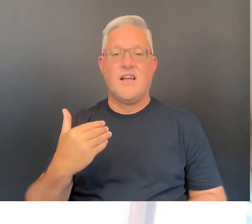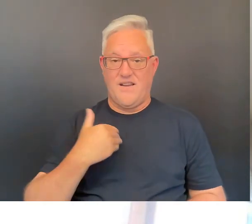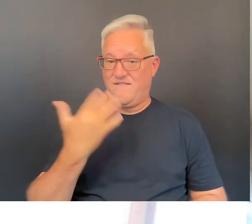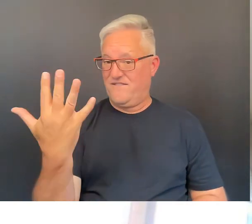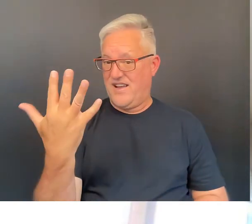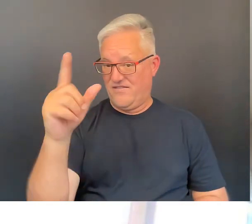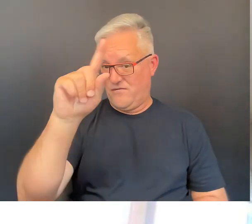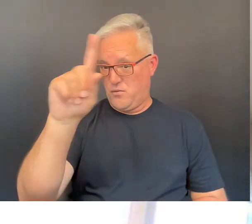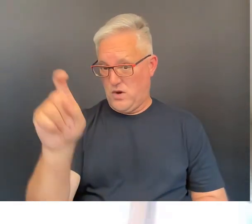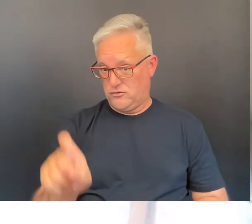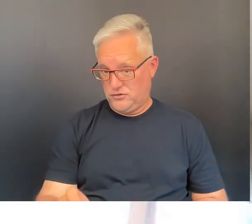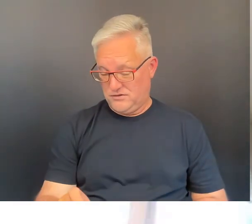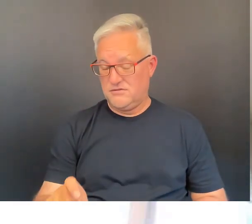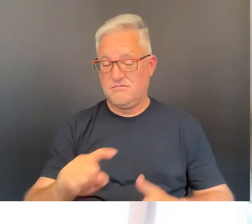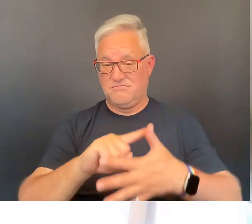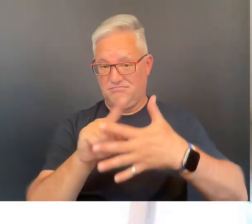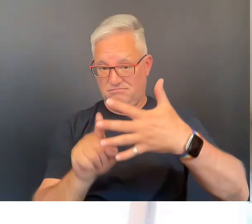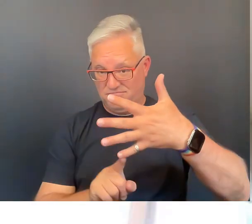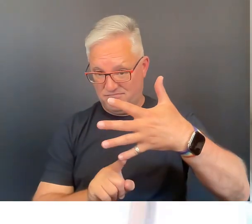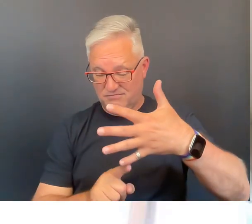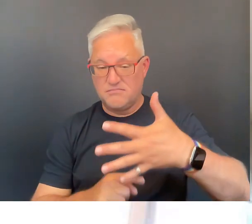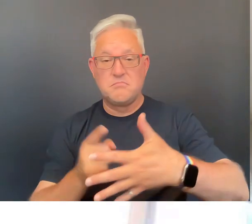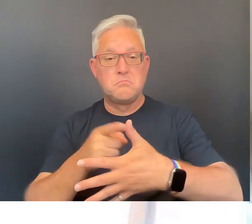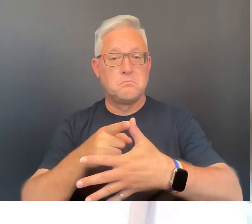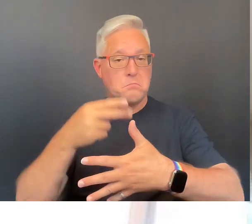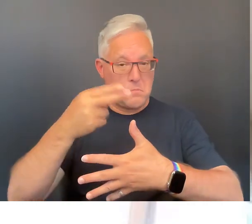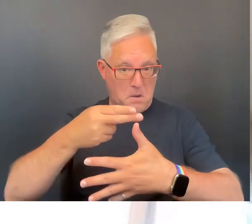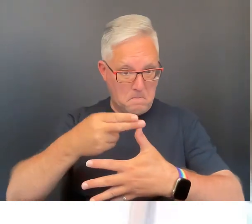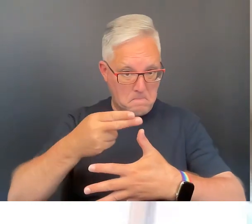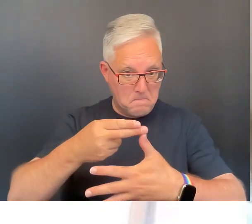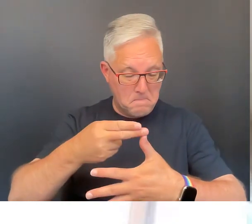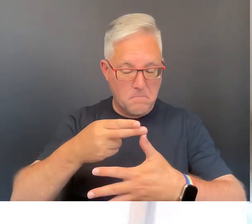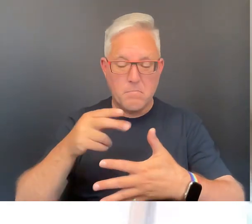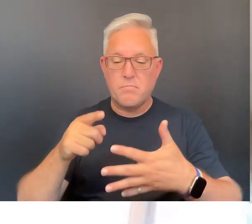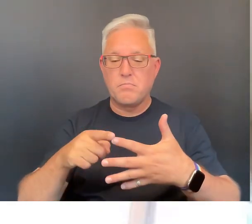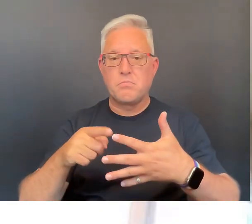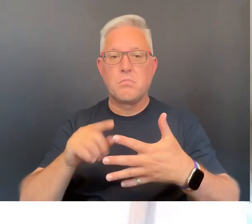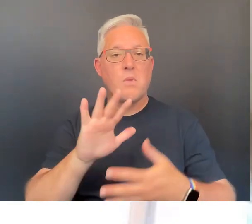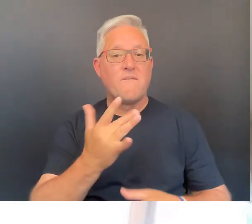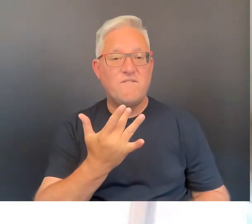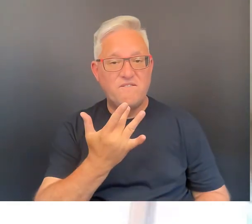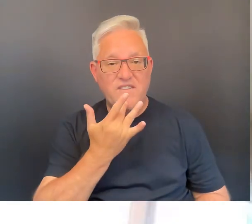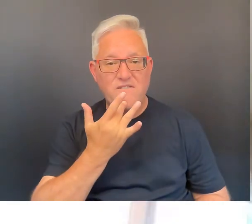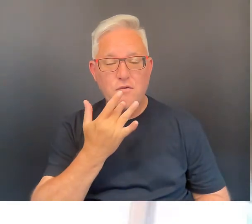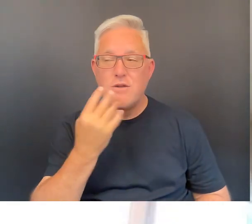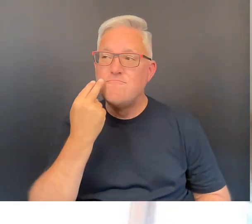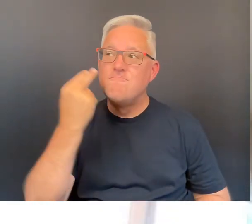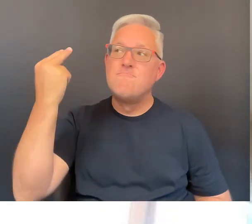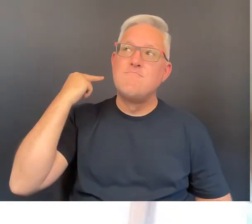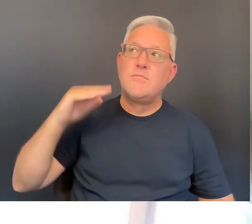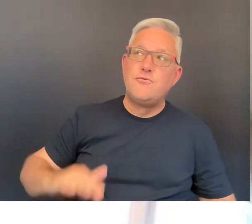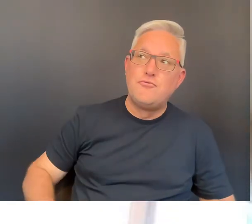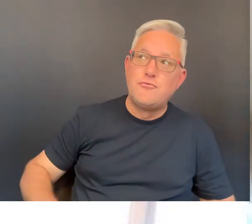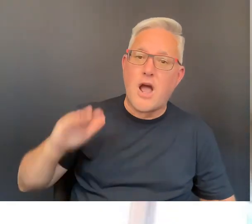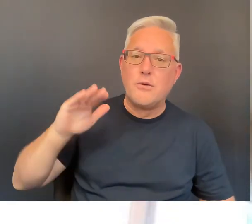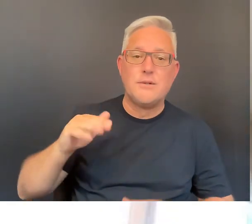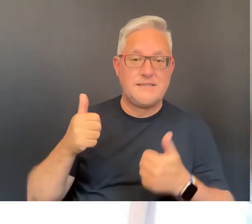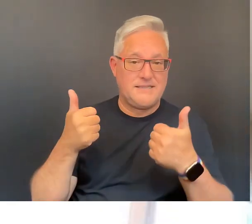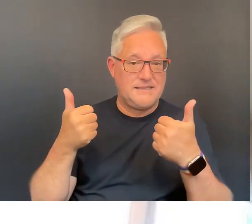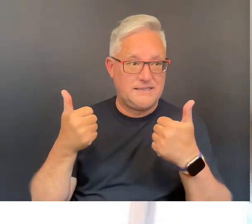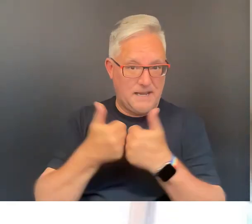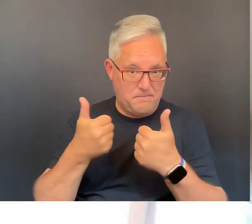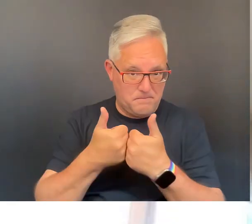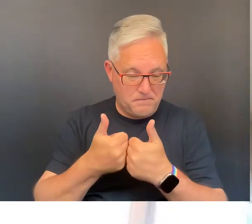5 questions. And so 5 question is, what's your name? What's your favorite childhood